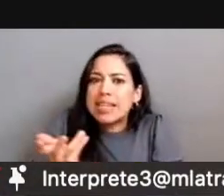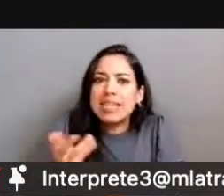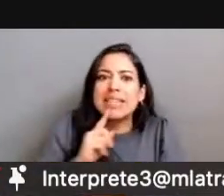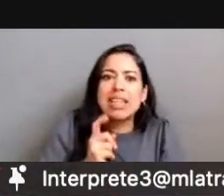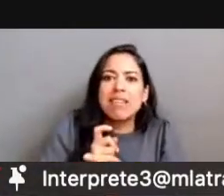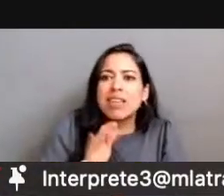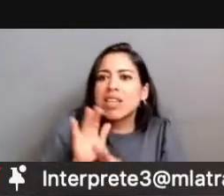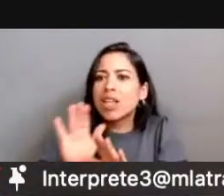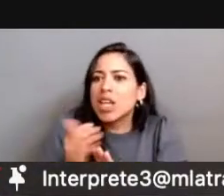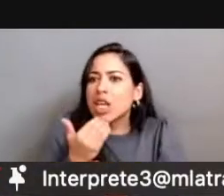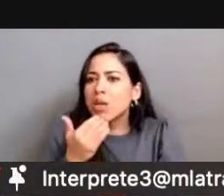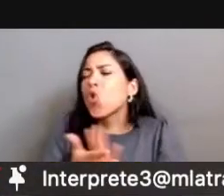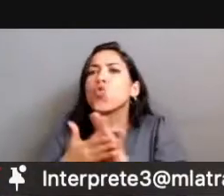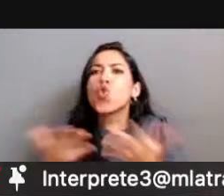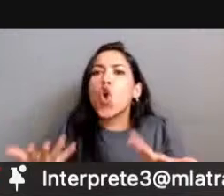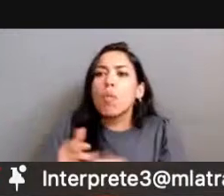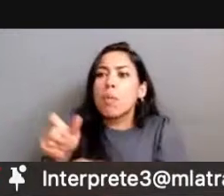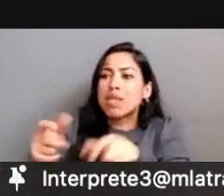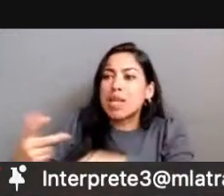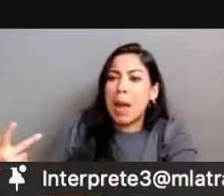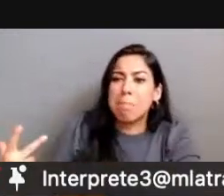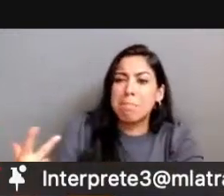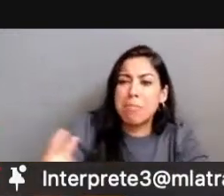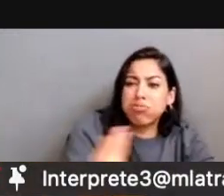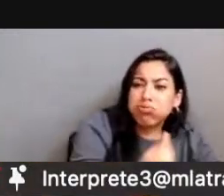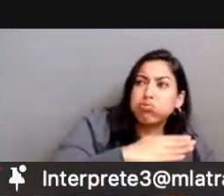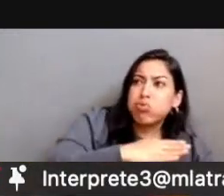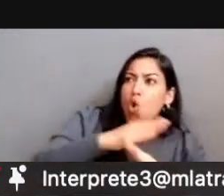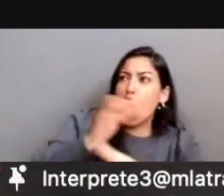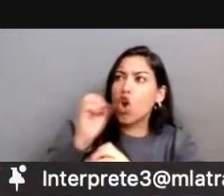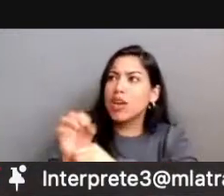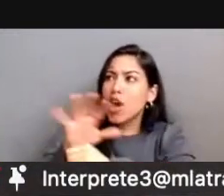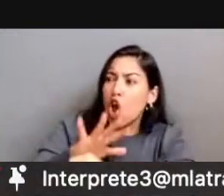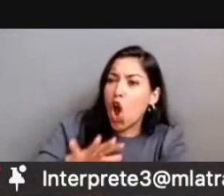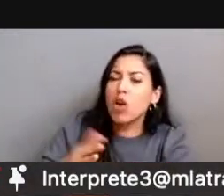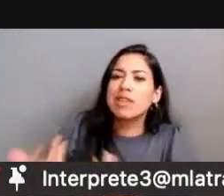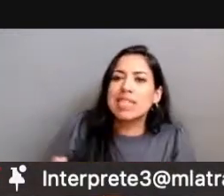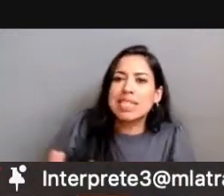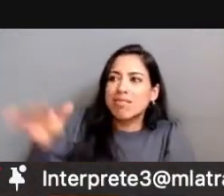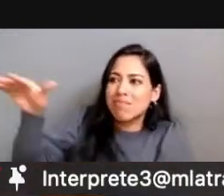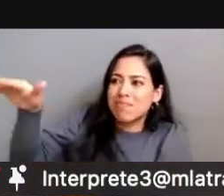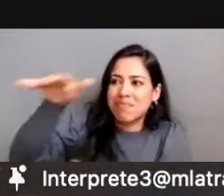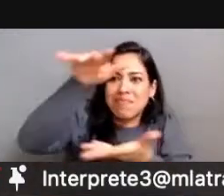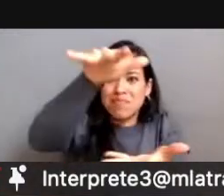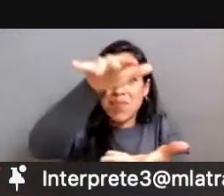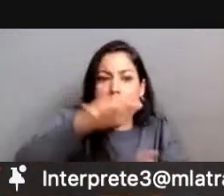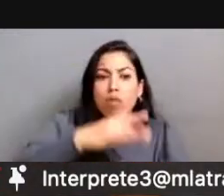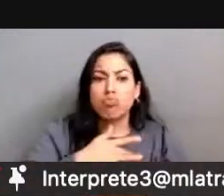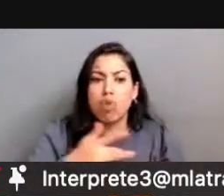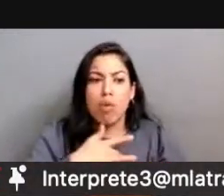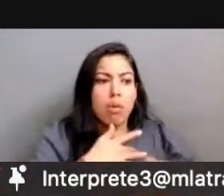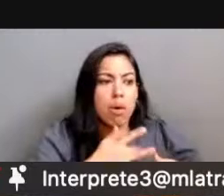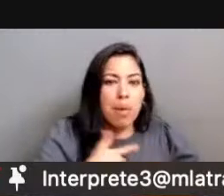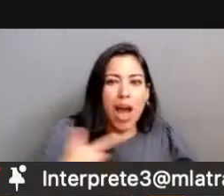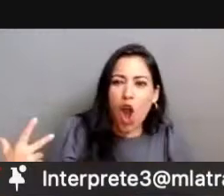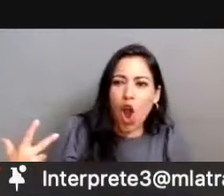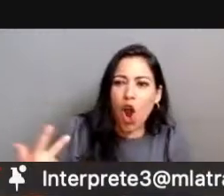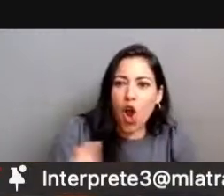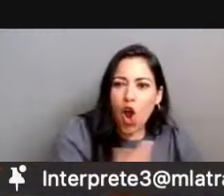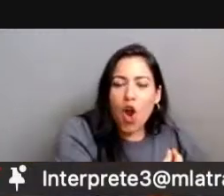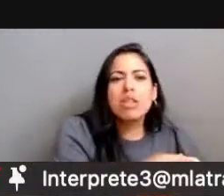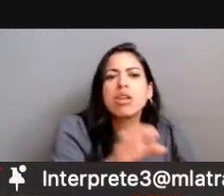difficulty to vaccinate the population when the vaccines were